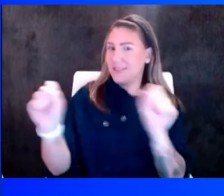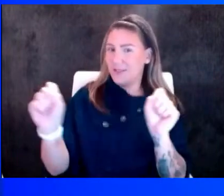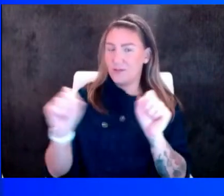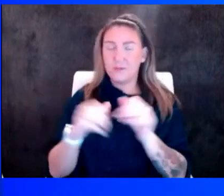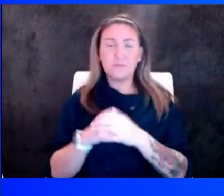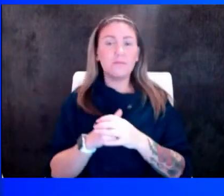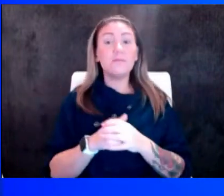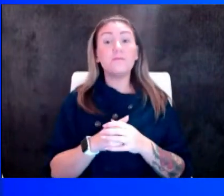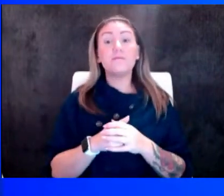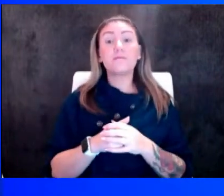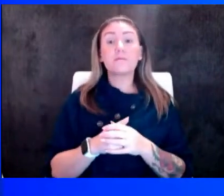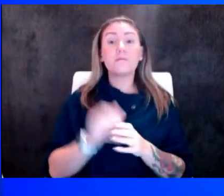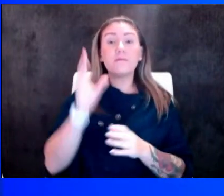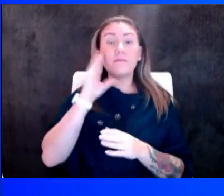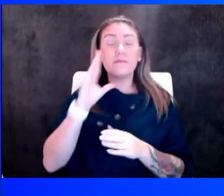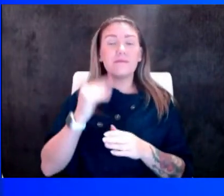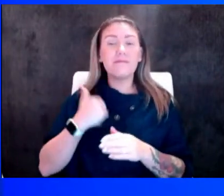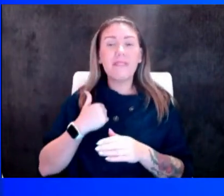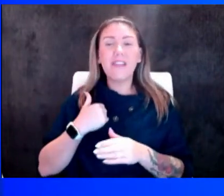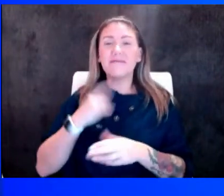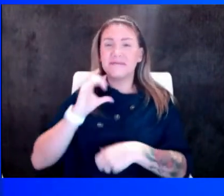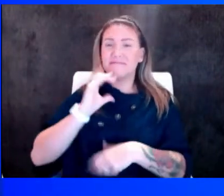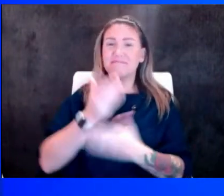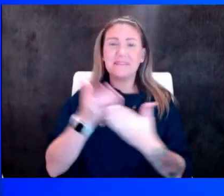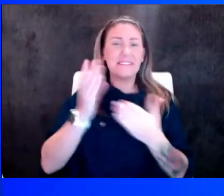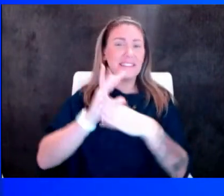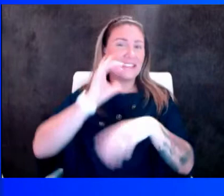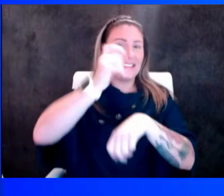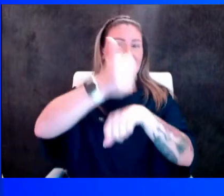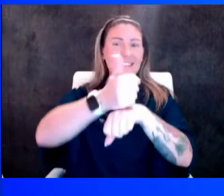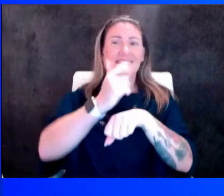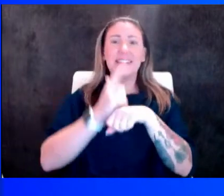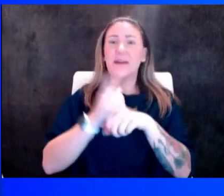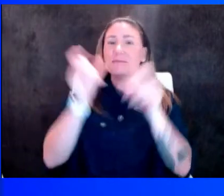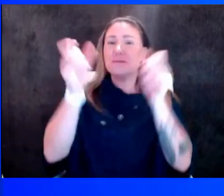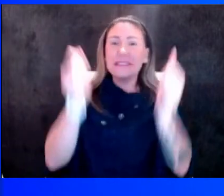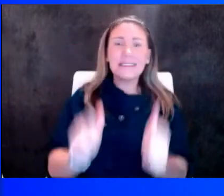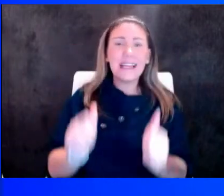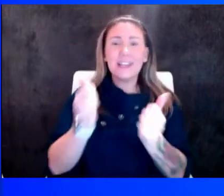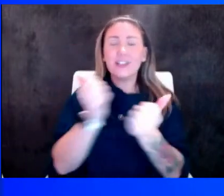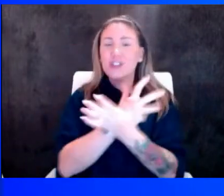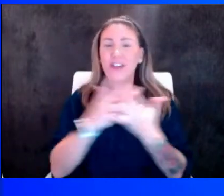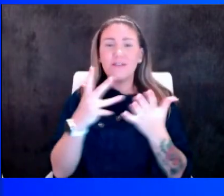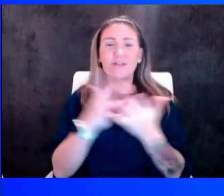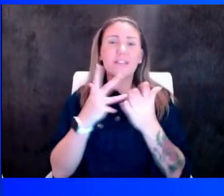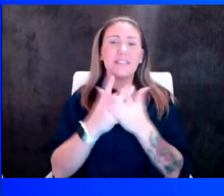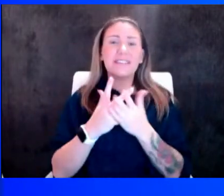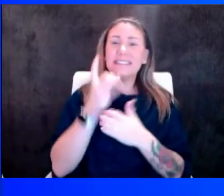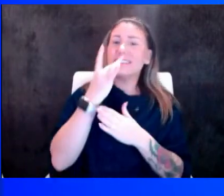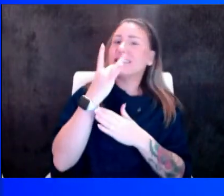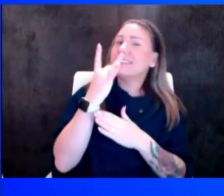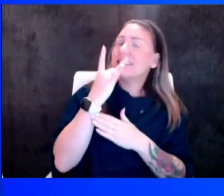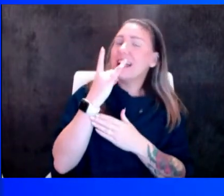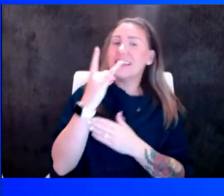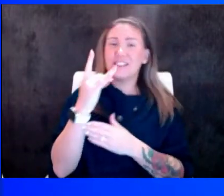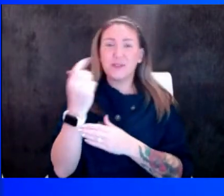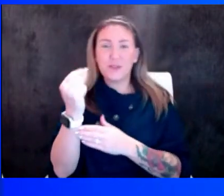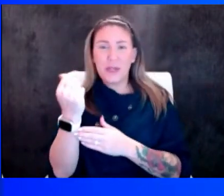have monuments in cities lit up nationwide. And so here in Kansas City, actually, we'll have Children's Mercy,